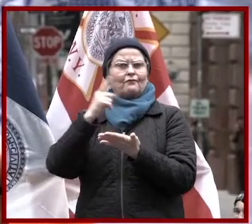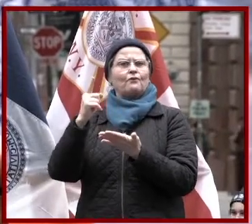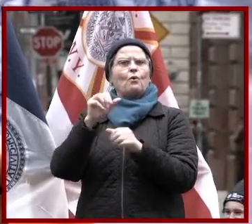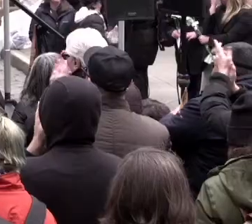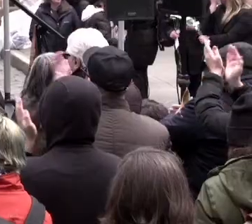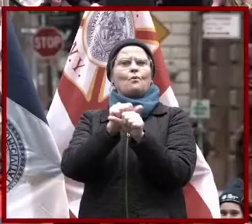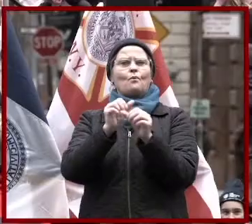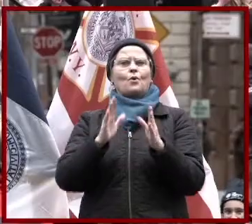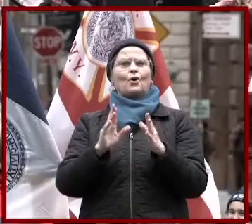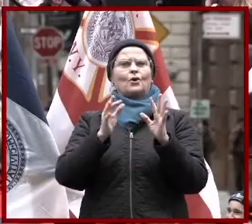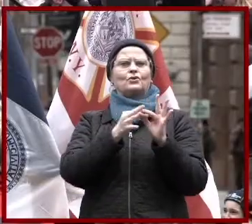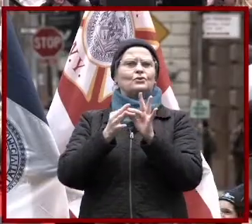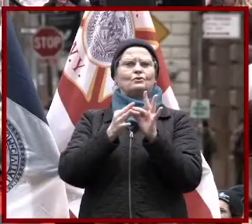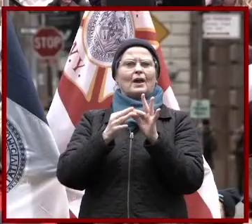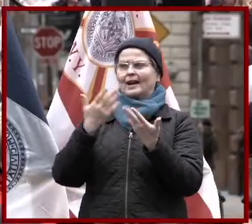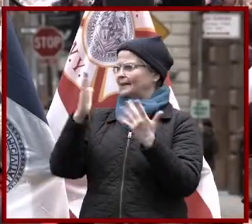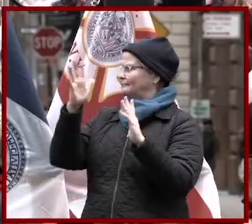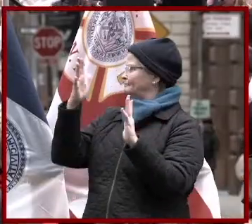applause.